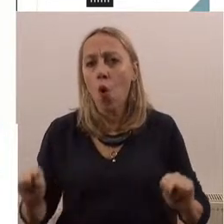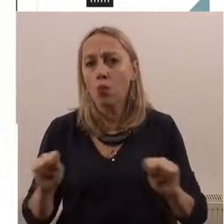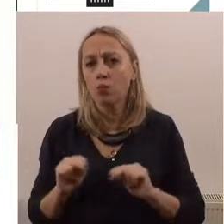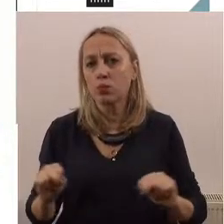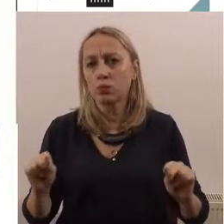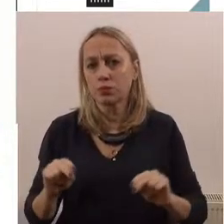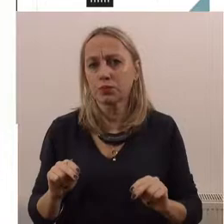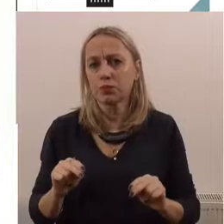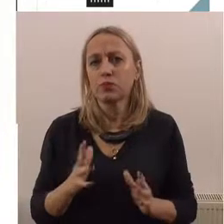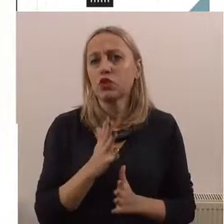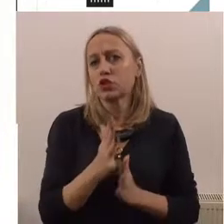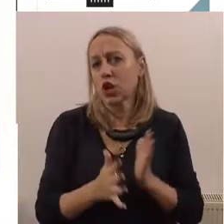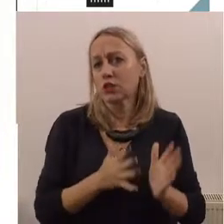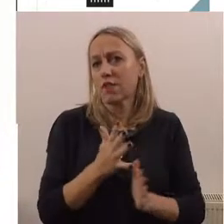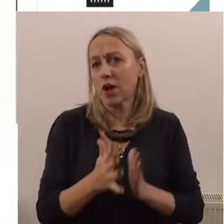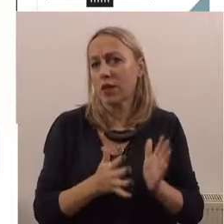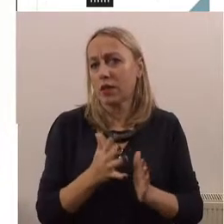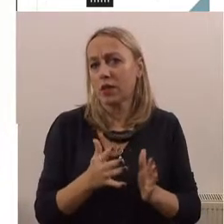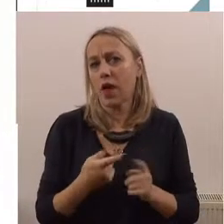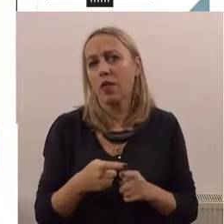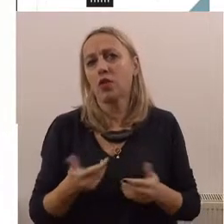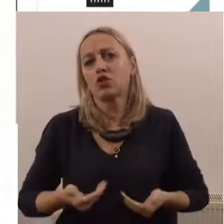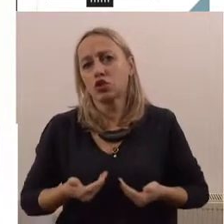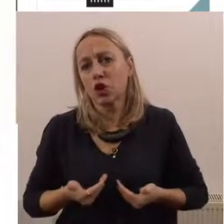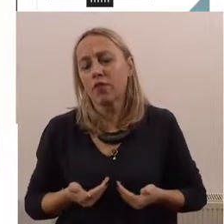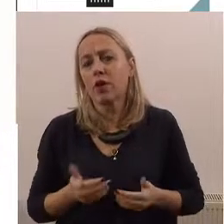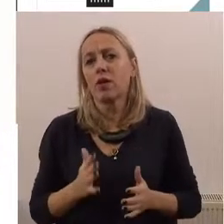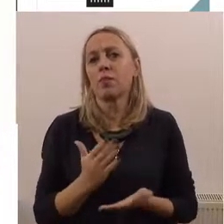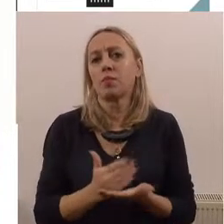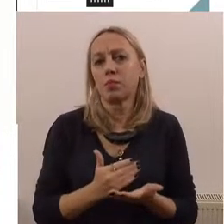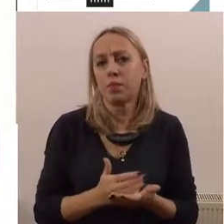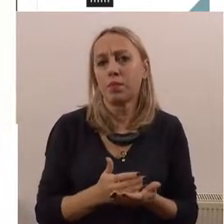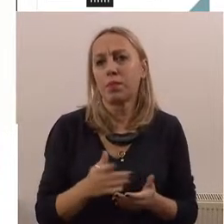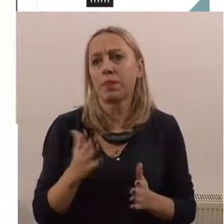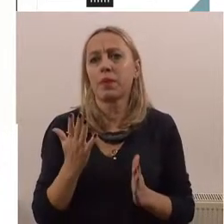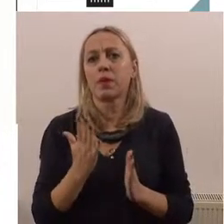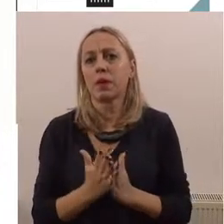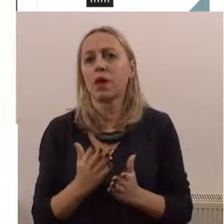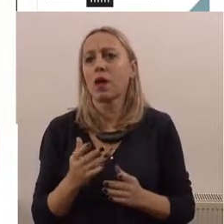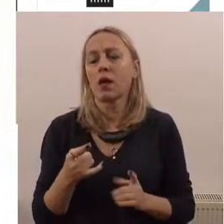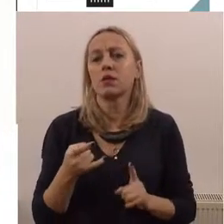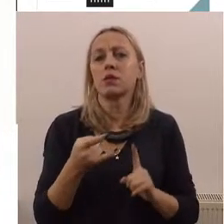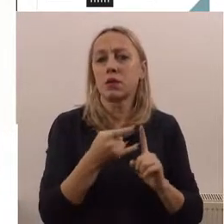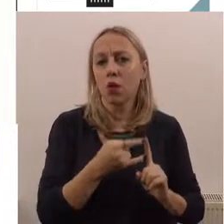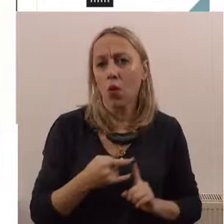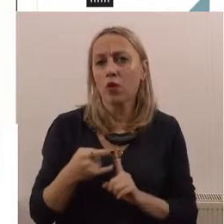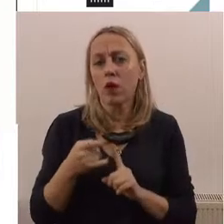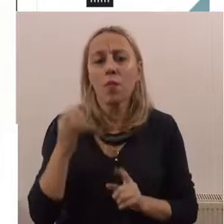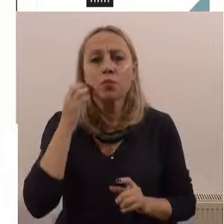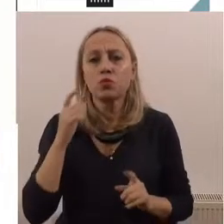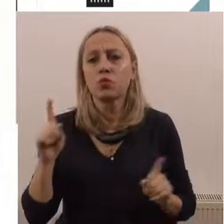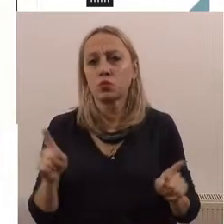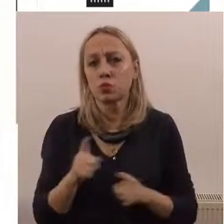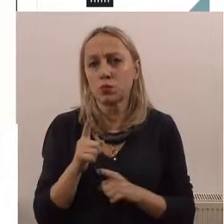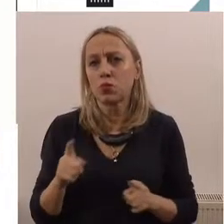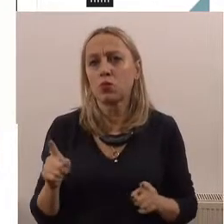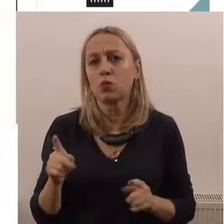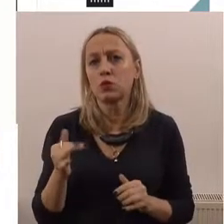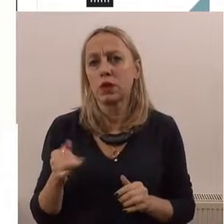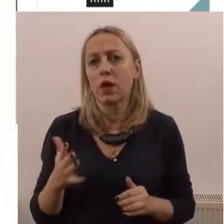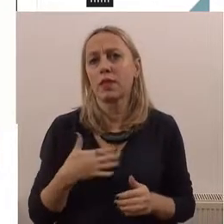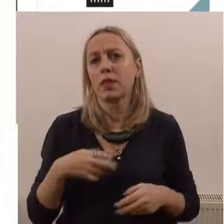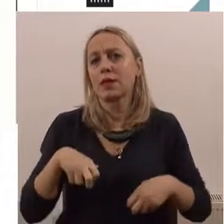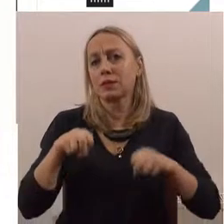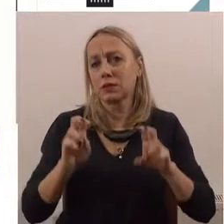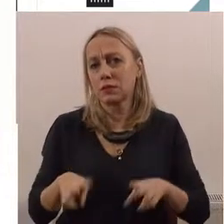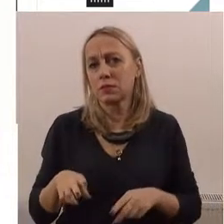of the information. So we also had a program to teach our attendants the basics